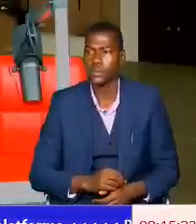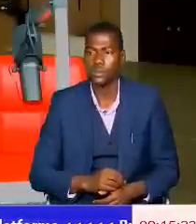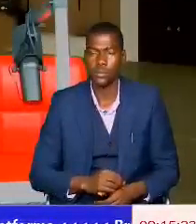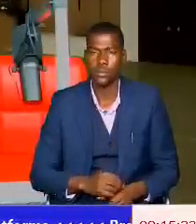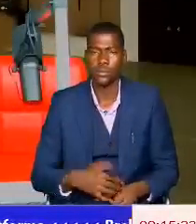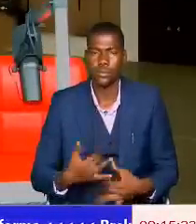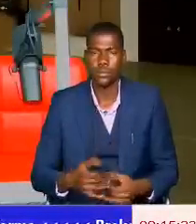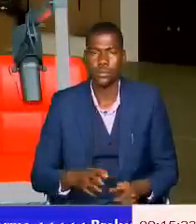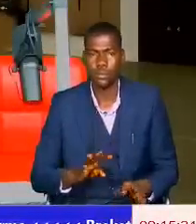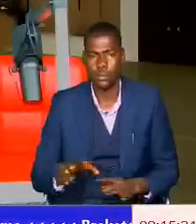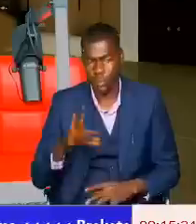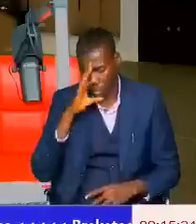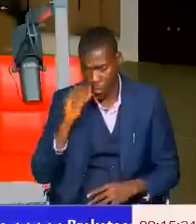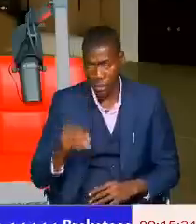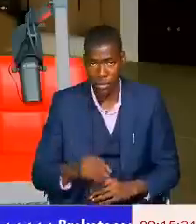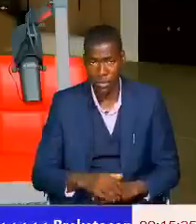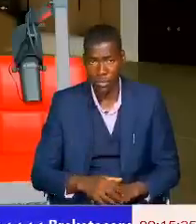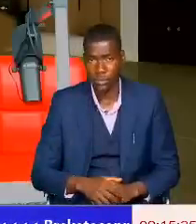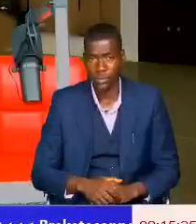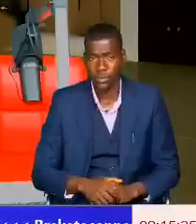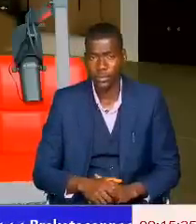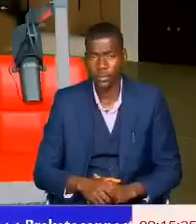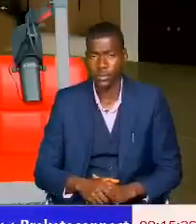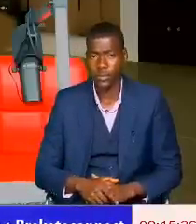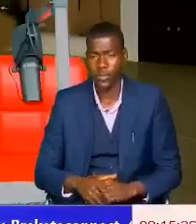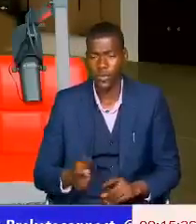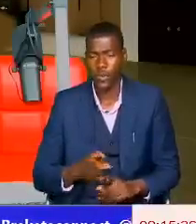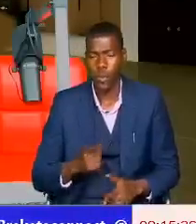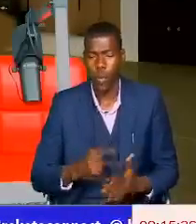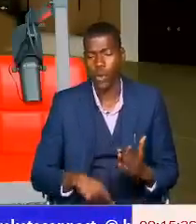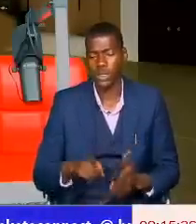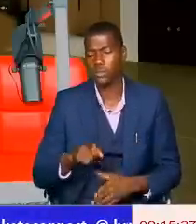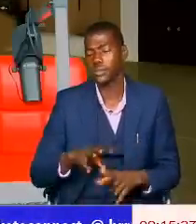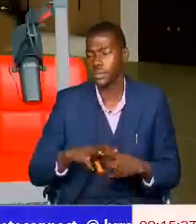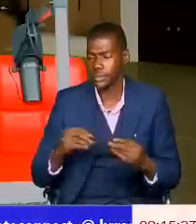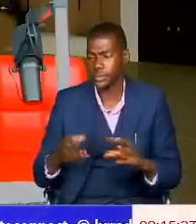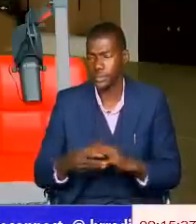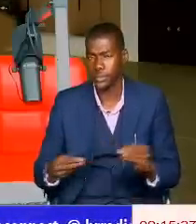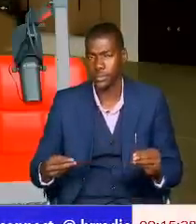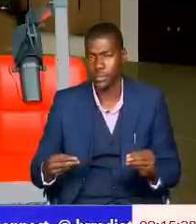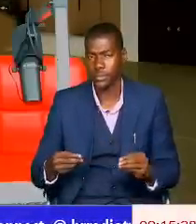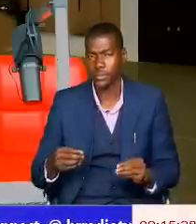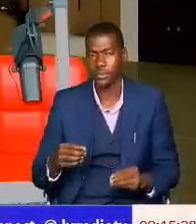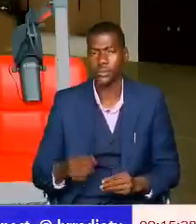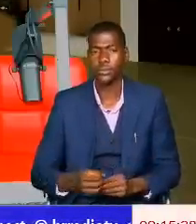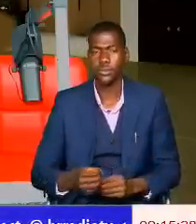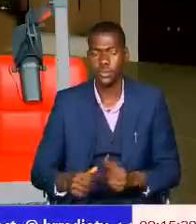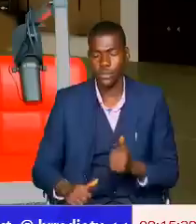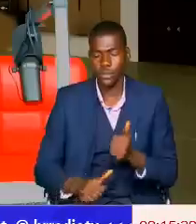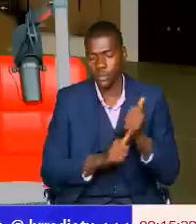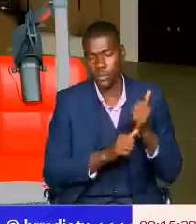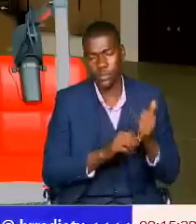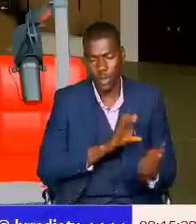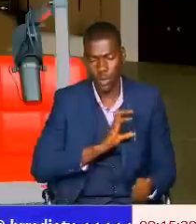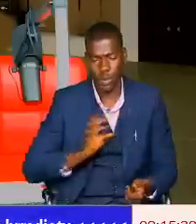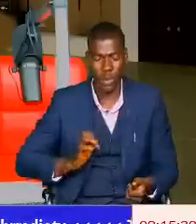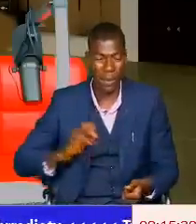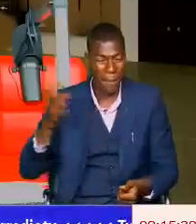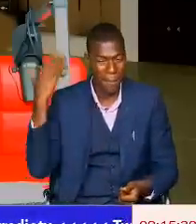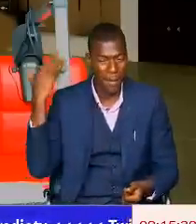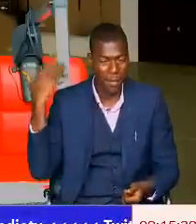This man is, according to them, the DC at that time, where